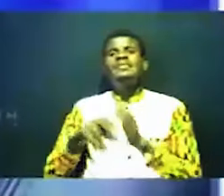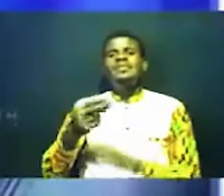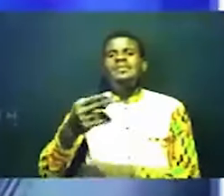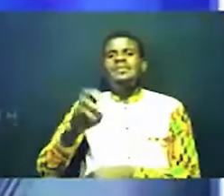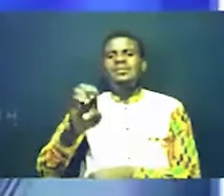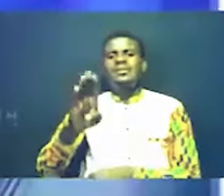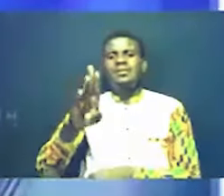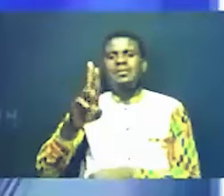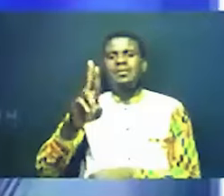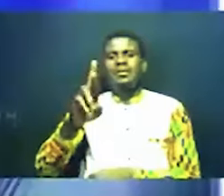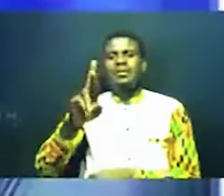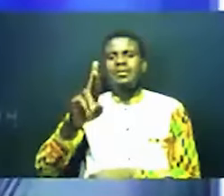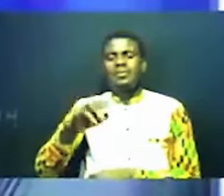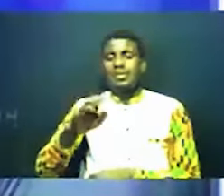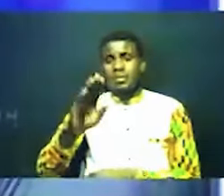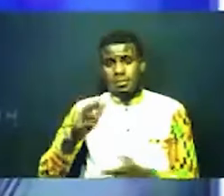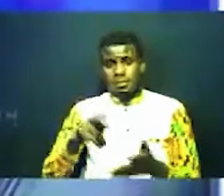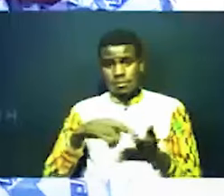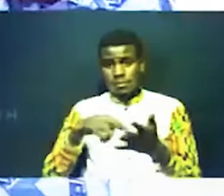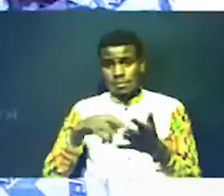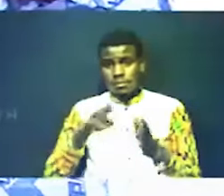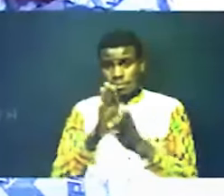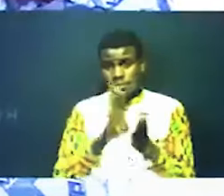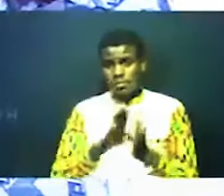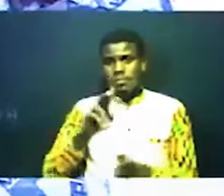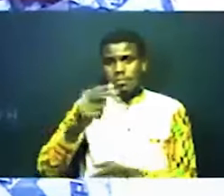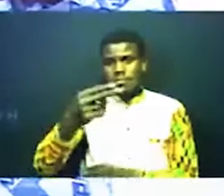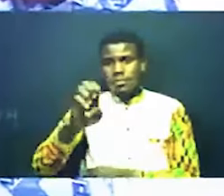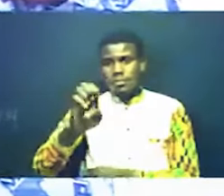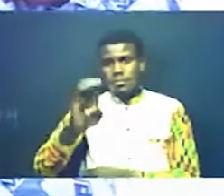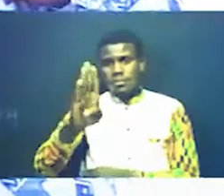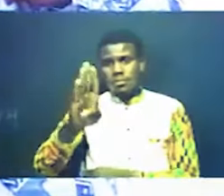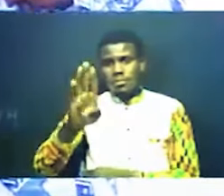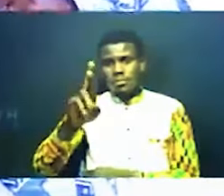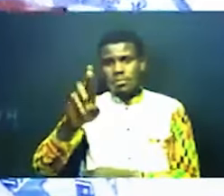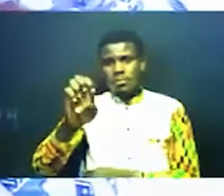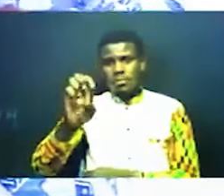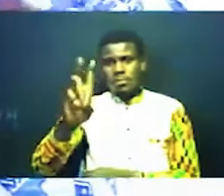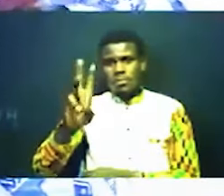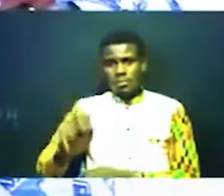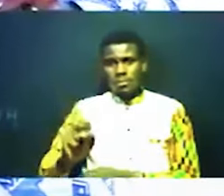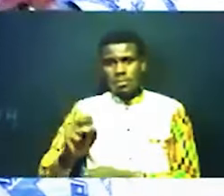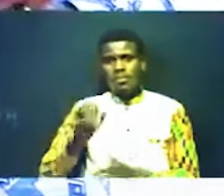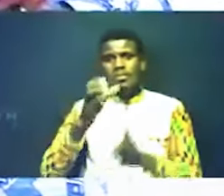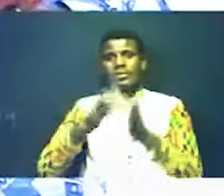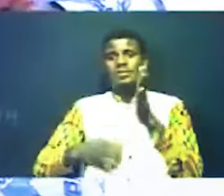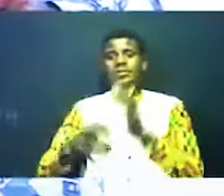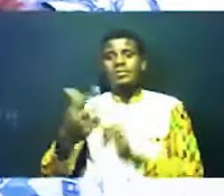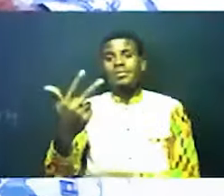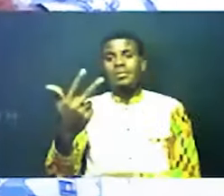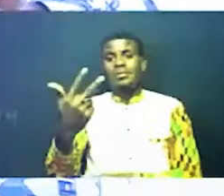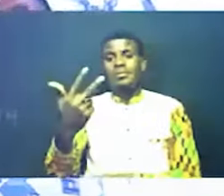verse 12. Hebrews 3 verse 12.